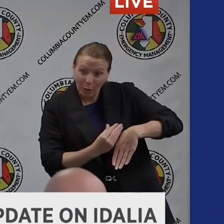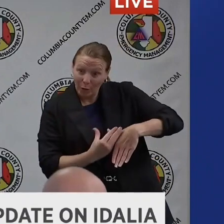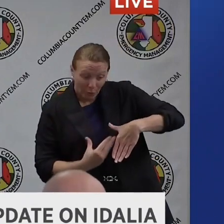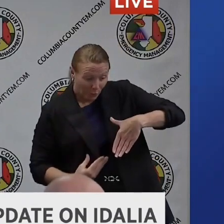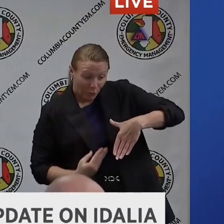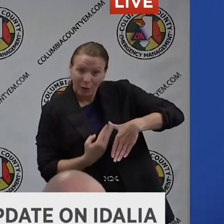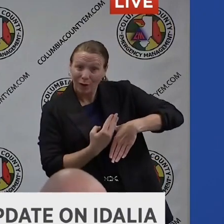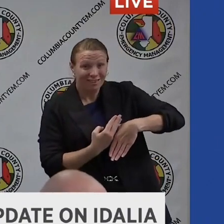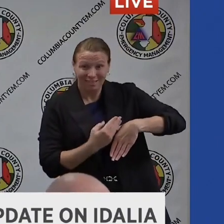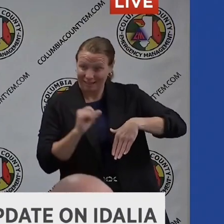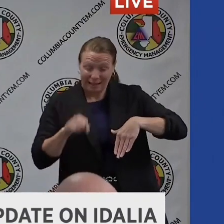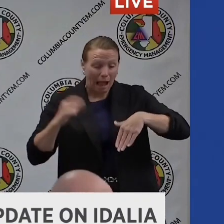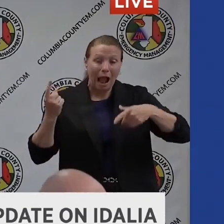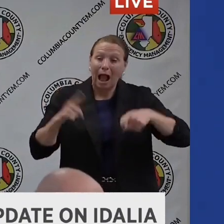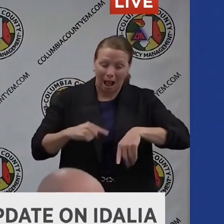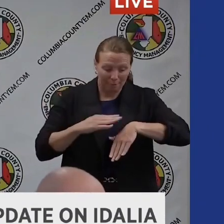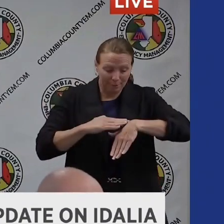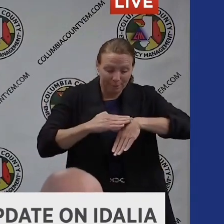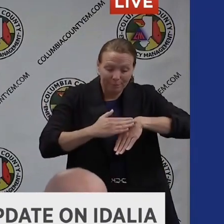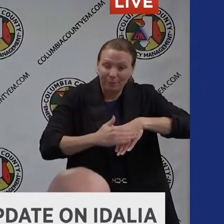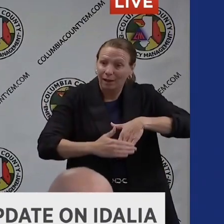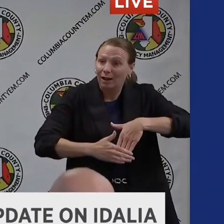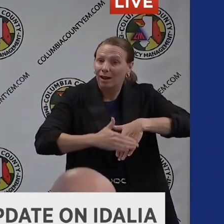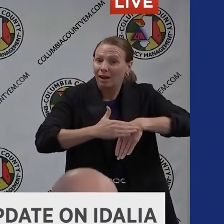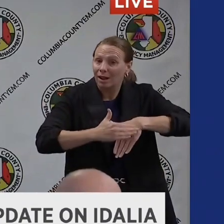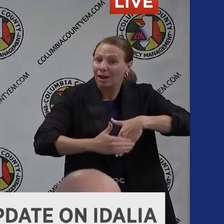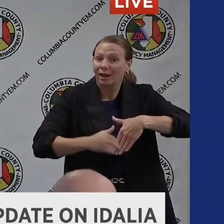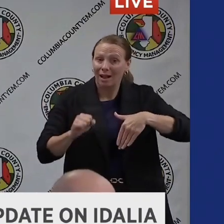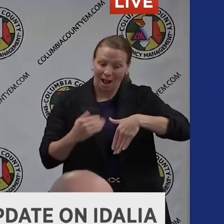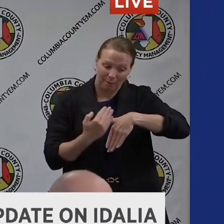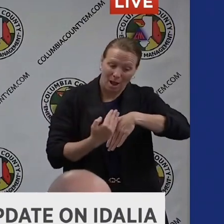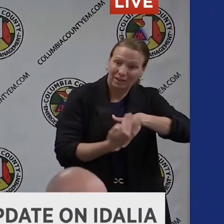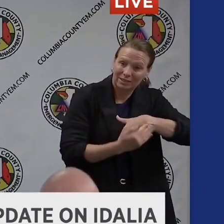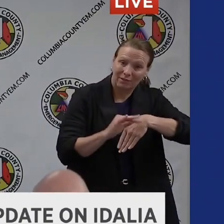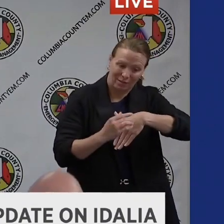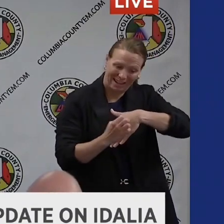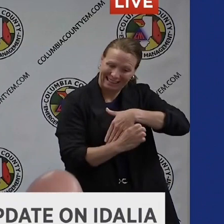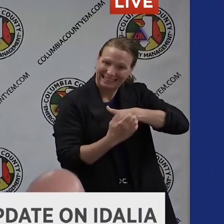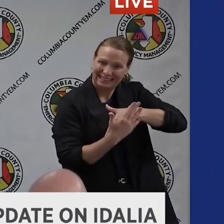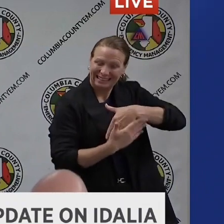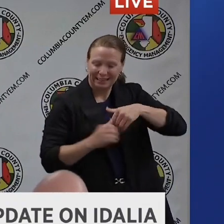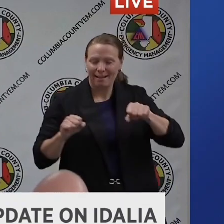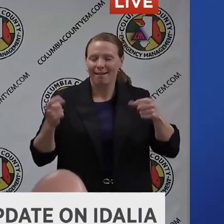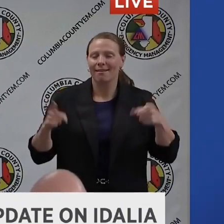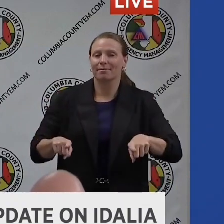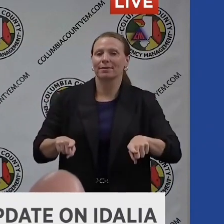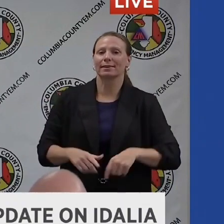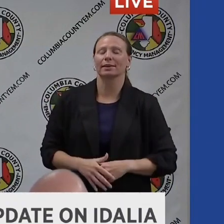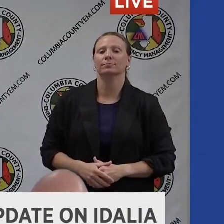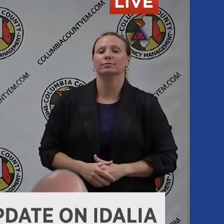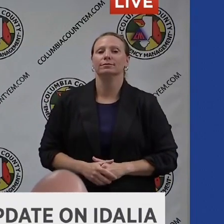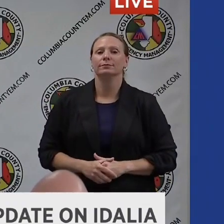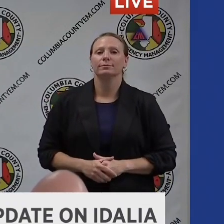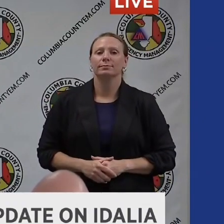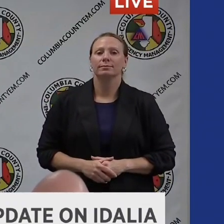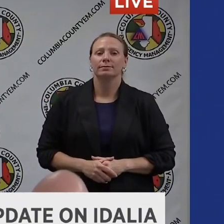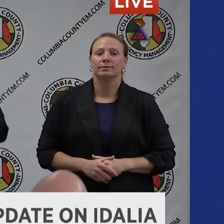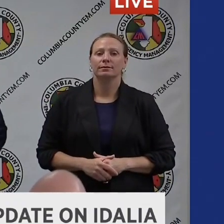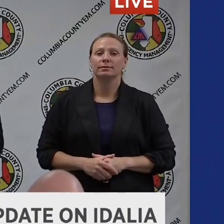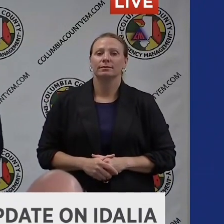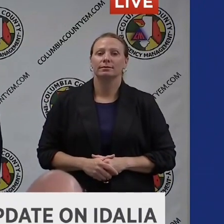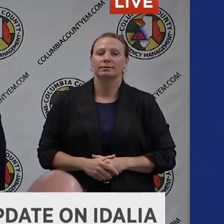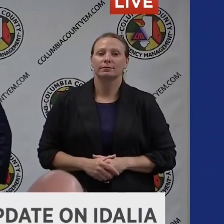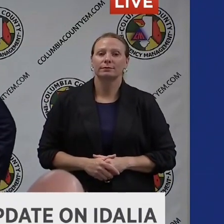be outside whatever the National Hurricane Center says is the path of the storm. There